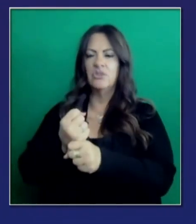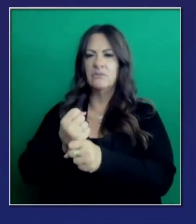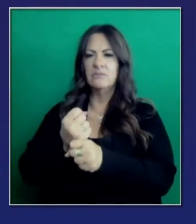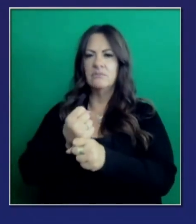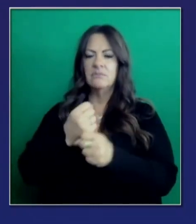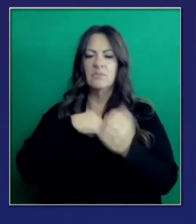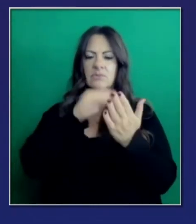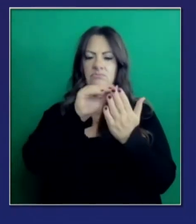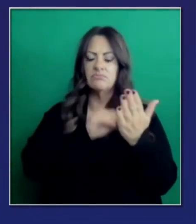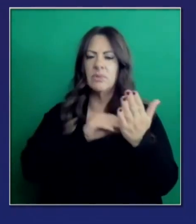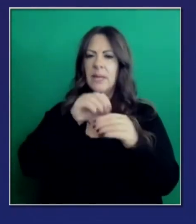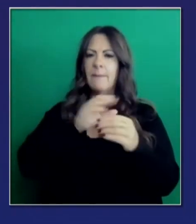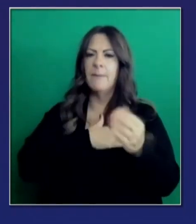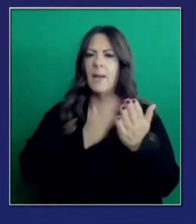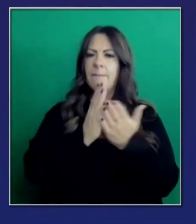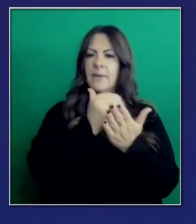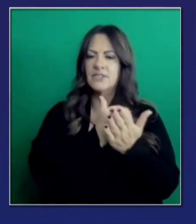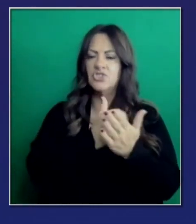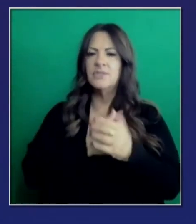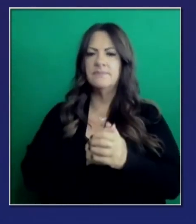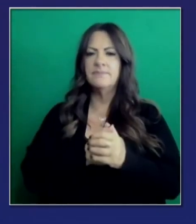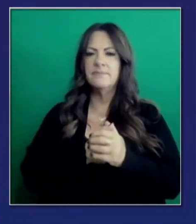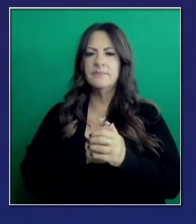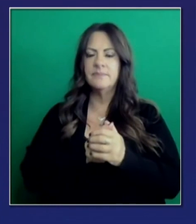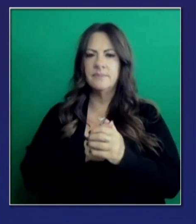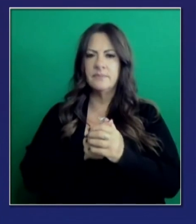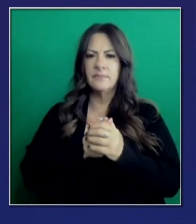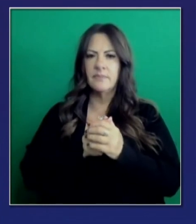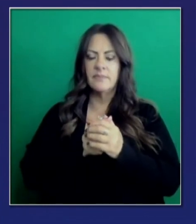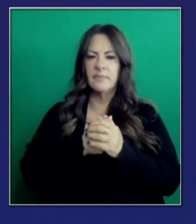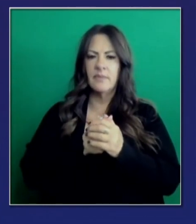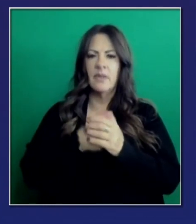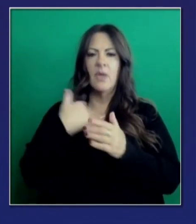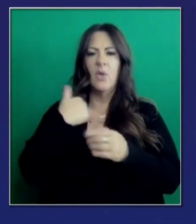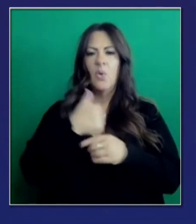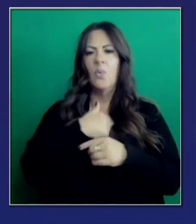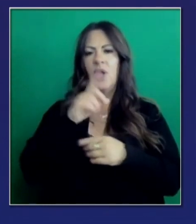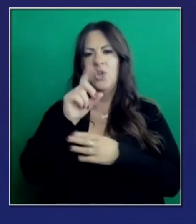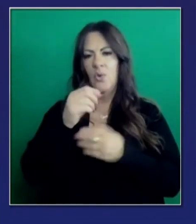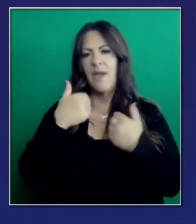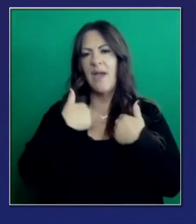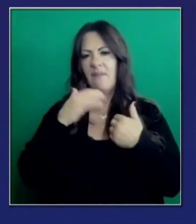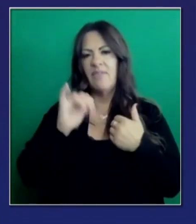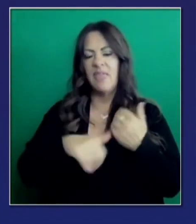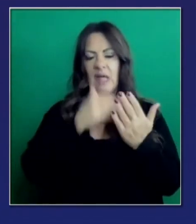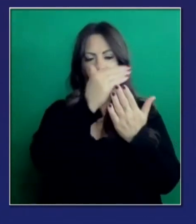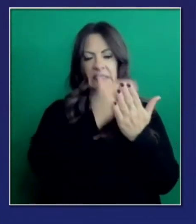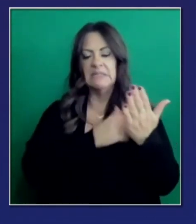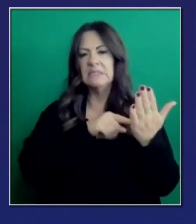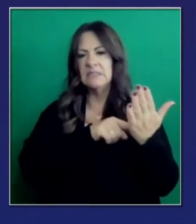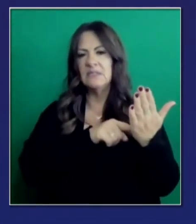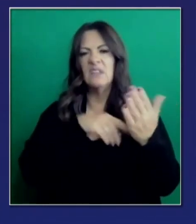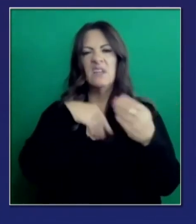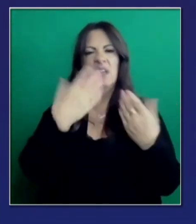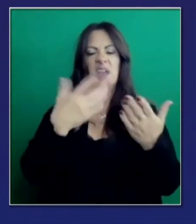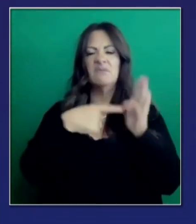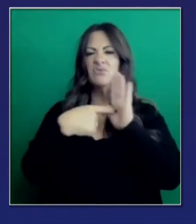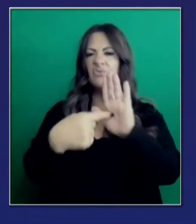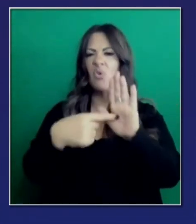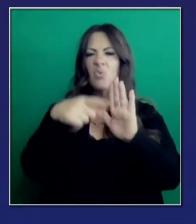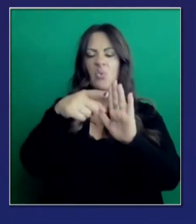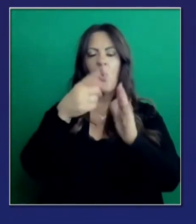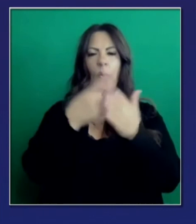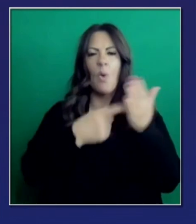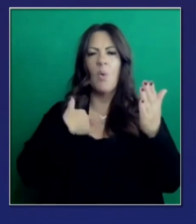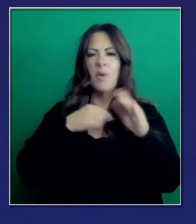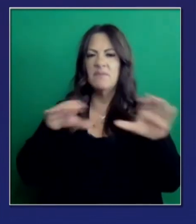of minutes, you'll certainly be getting it in the next few hours. But we have that listed, details that show all the supports, some sick leave, workers'